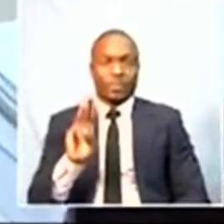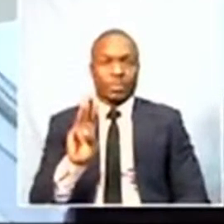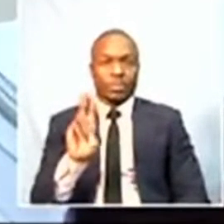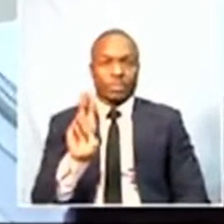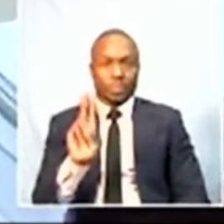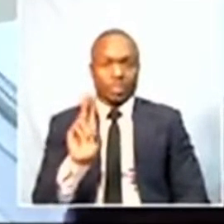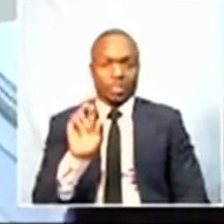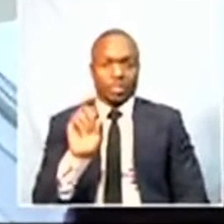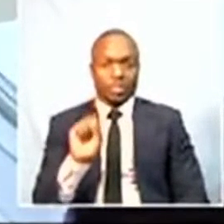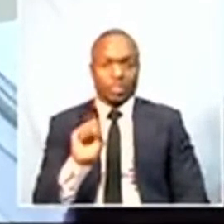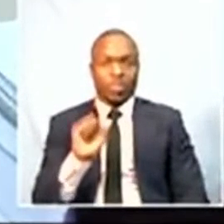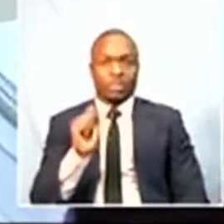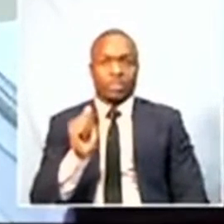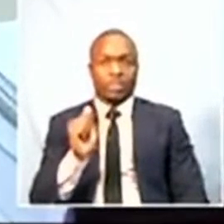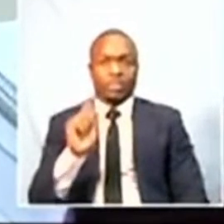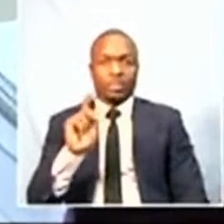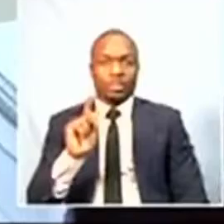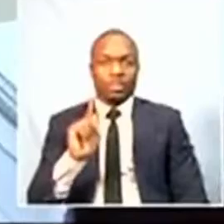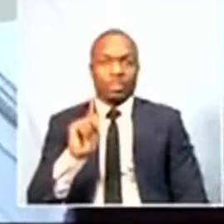Next question.